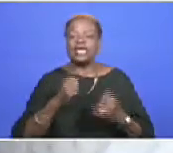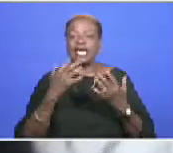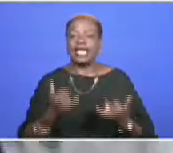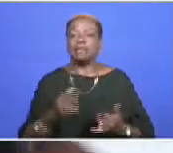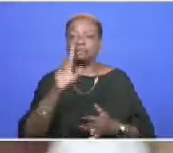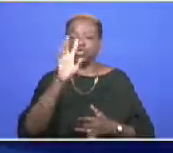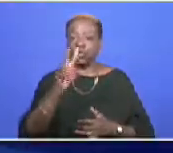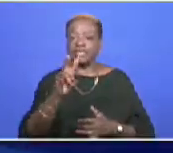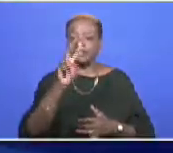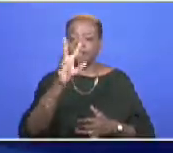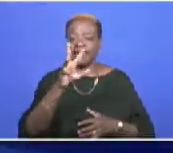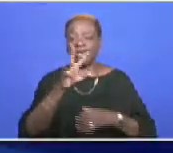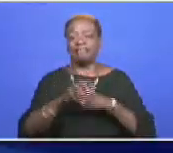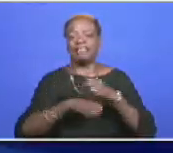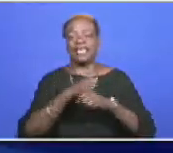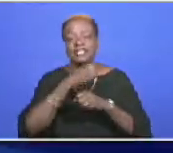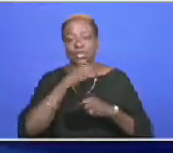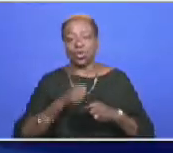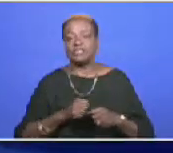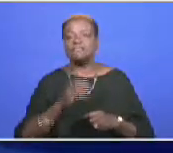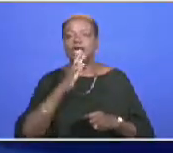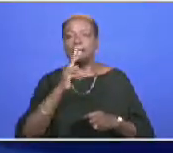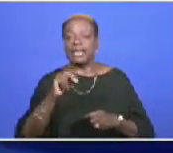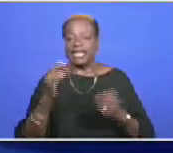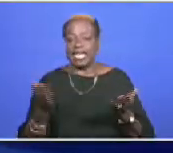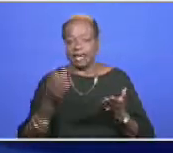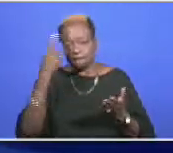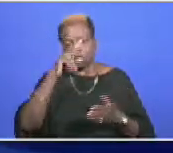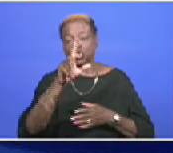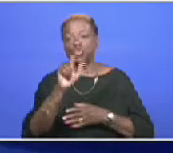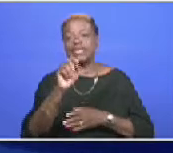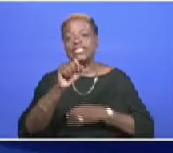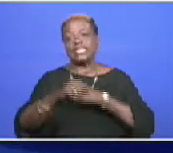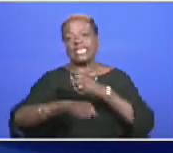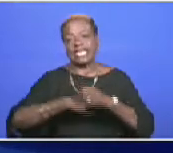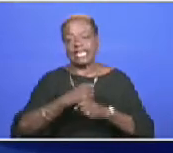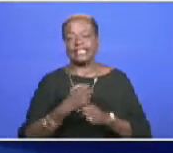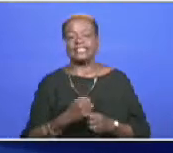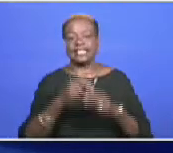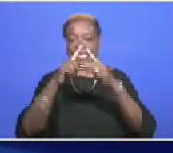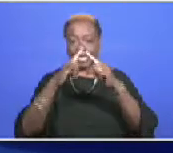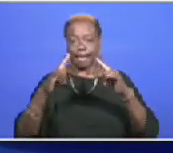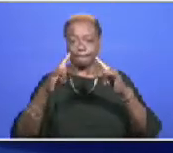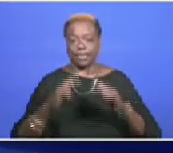years. That's a look at sports. The Bahamas Tonight comes back after the break.